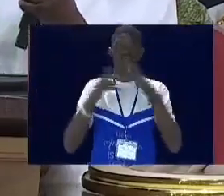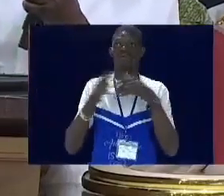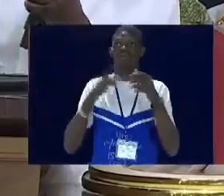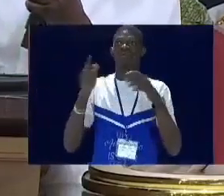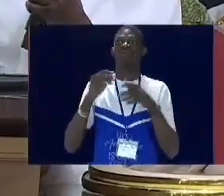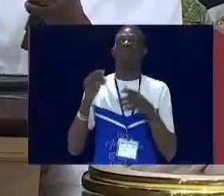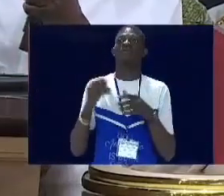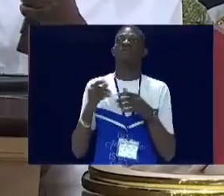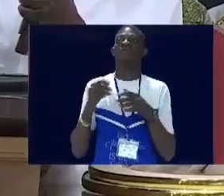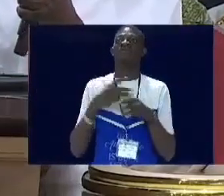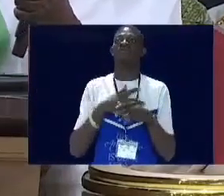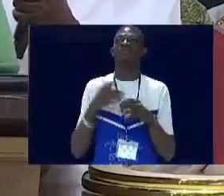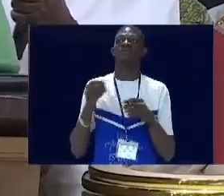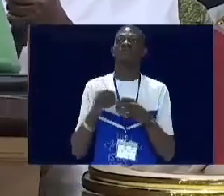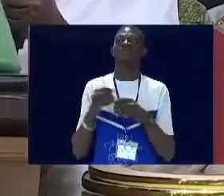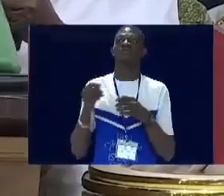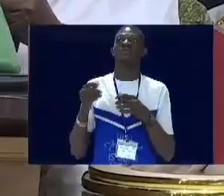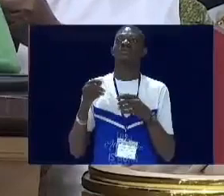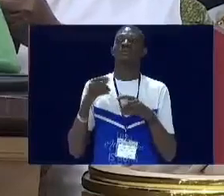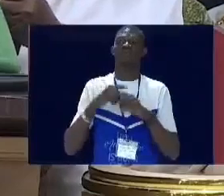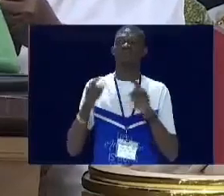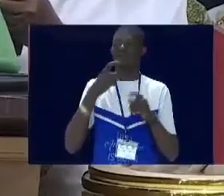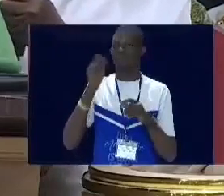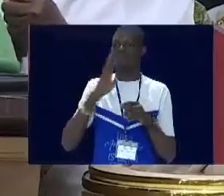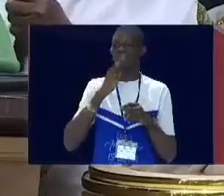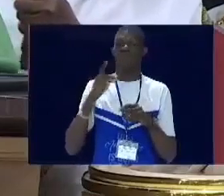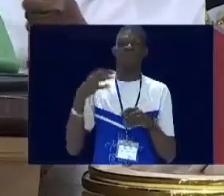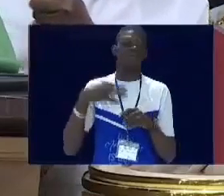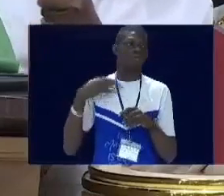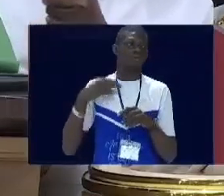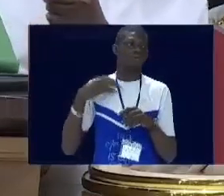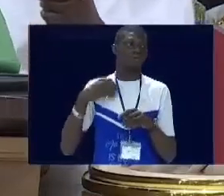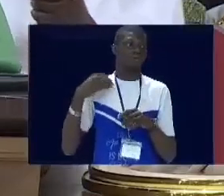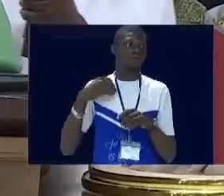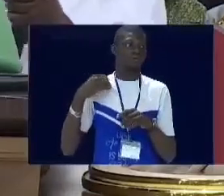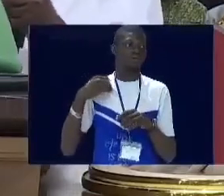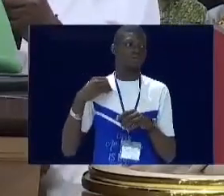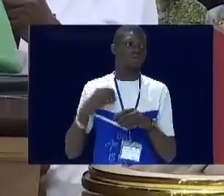must be a piece of cloth.